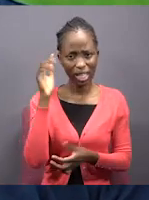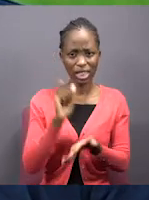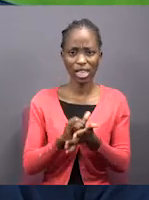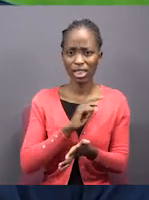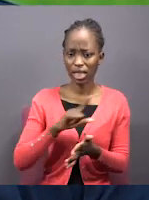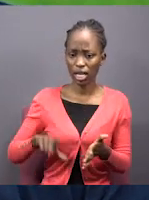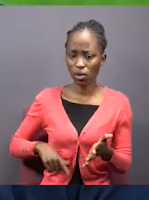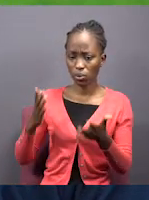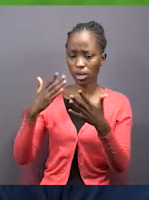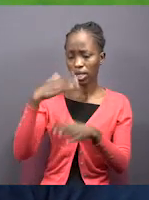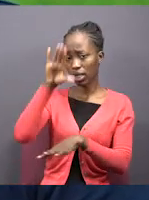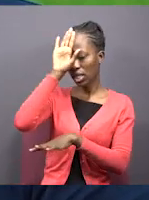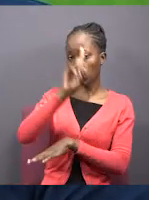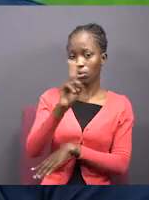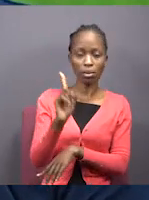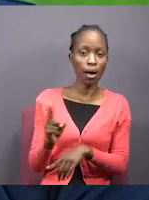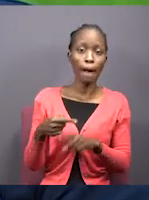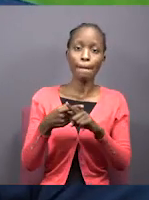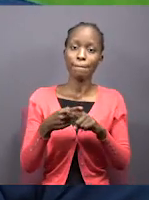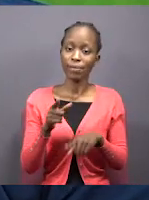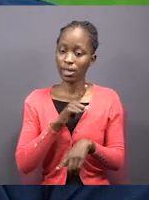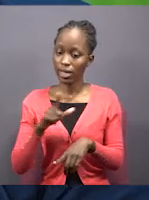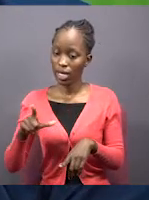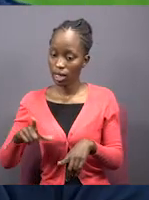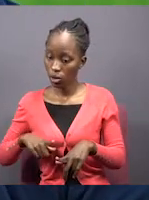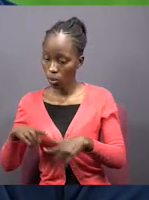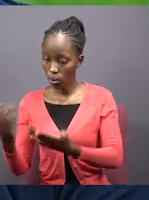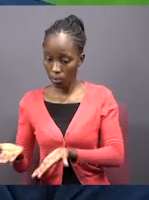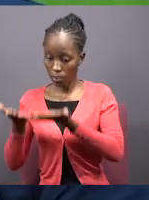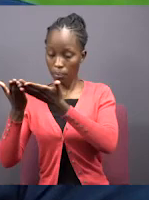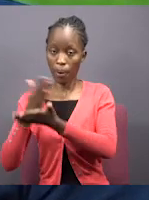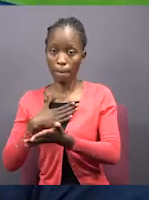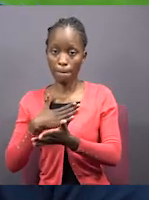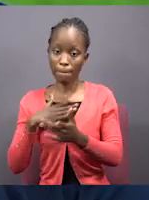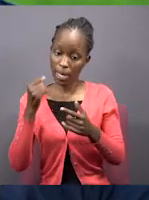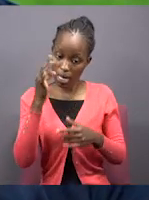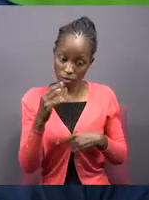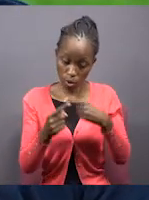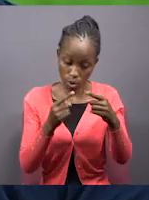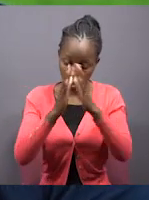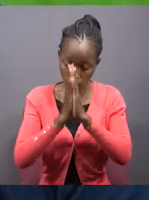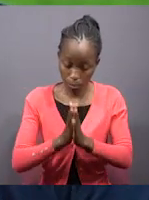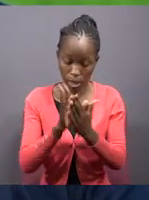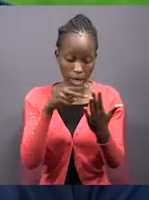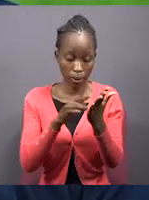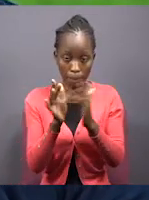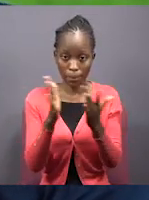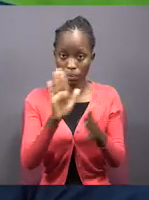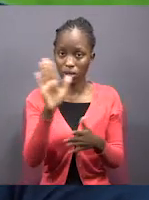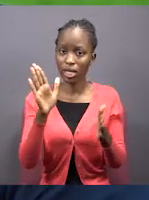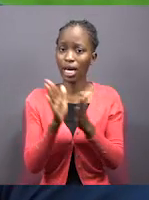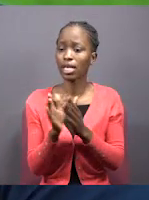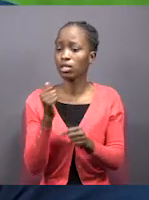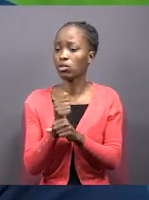Never think that the Lord will let you down. He brought me up. He didn't bring me down. As long as you pray, read your Bible, and